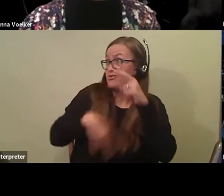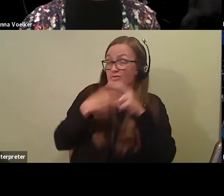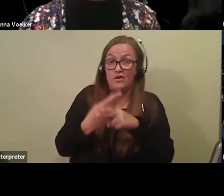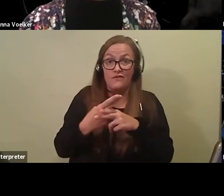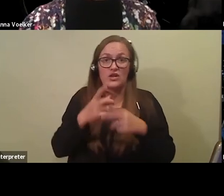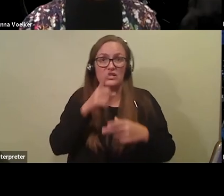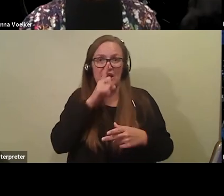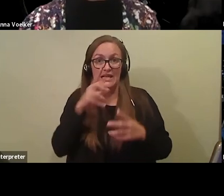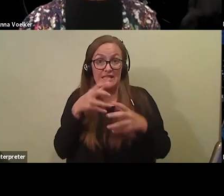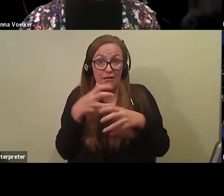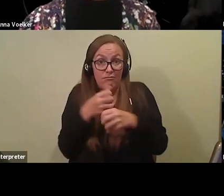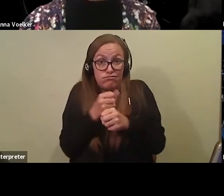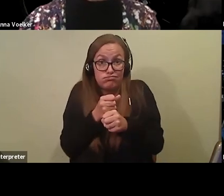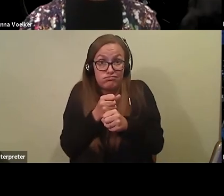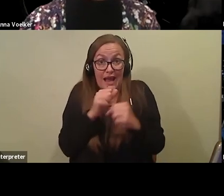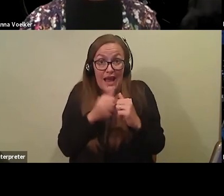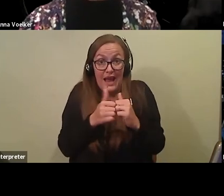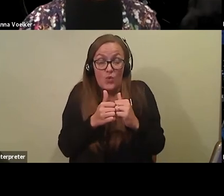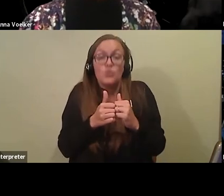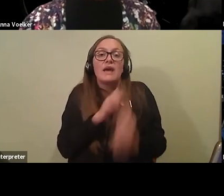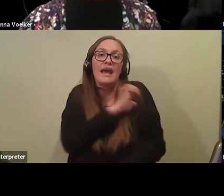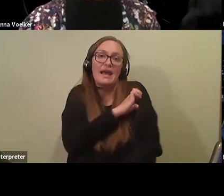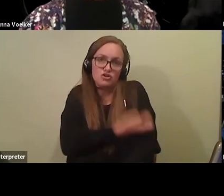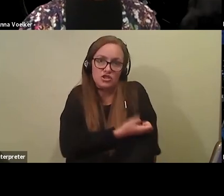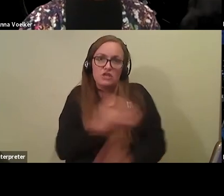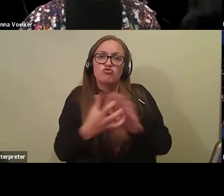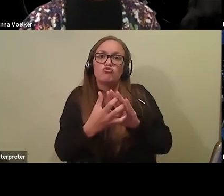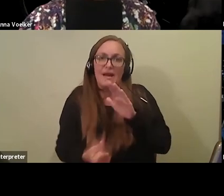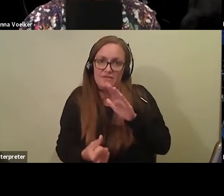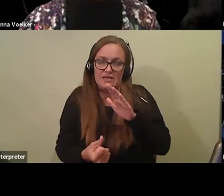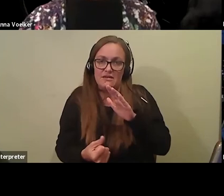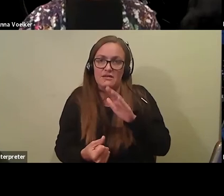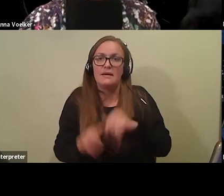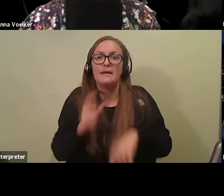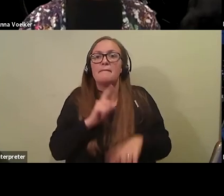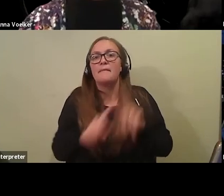us together. But it's not the gravitational energy that is holding us together. It's more like the